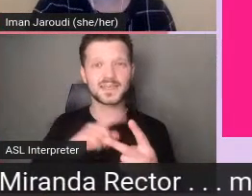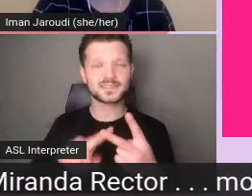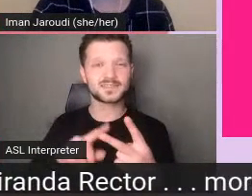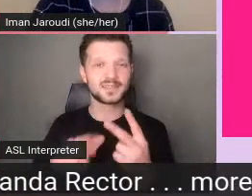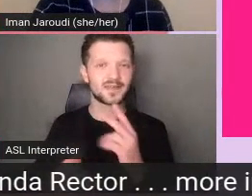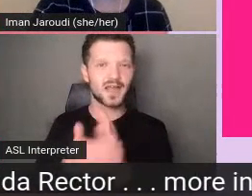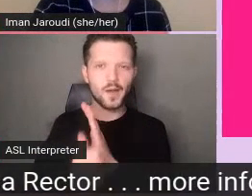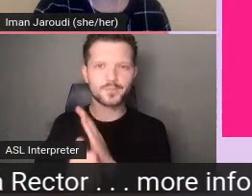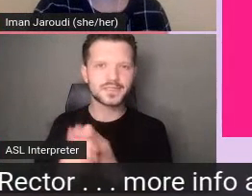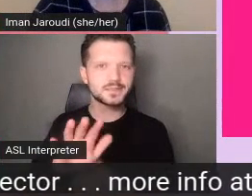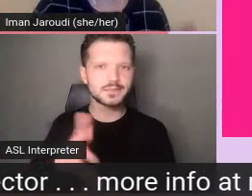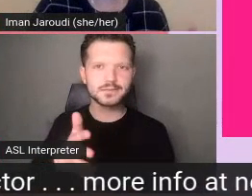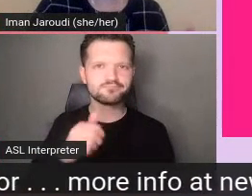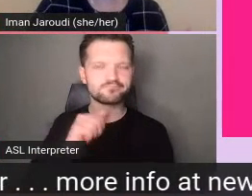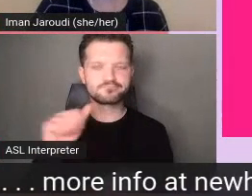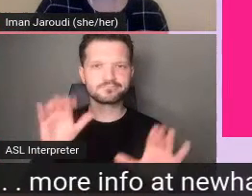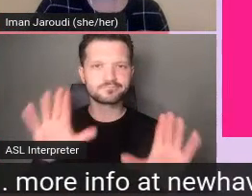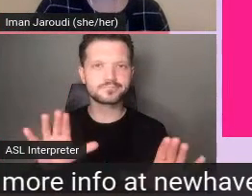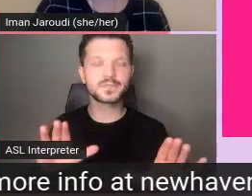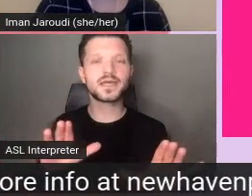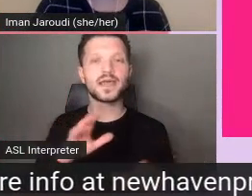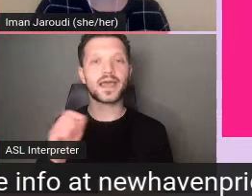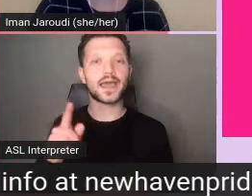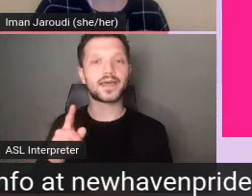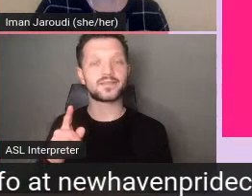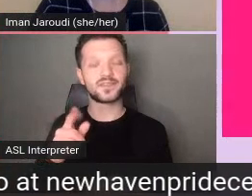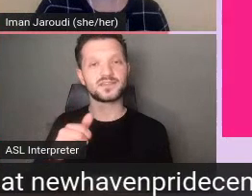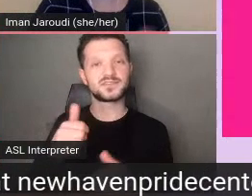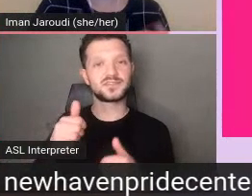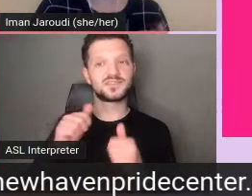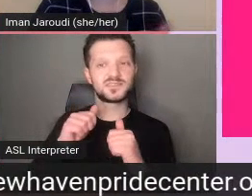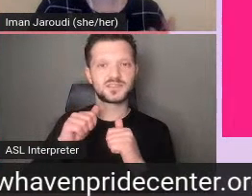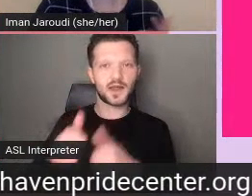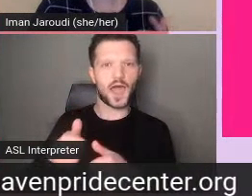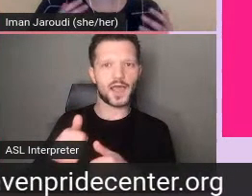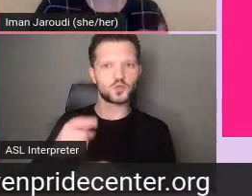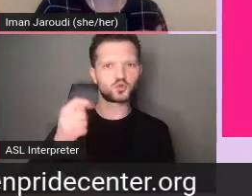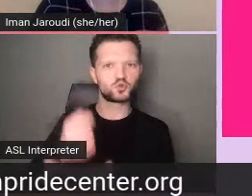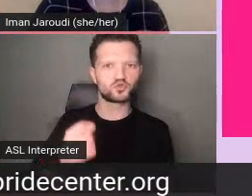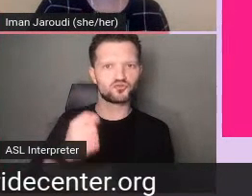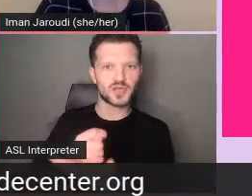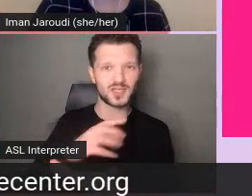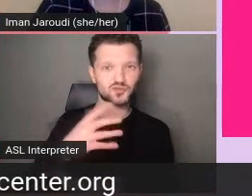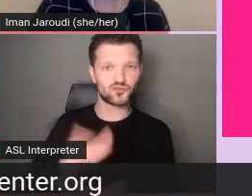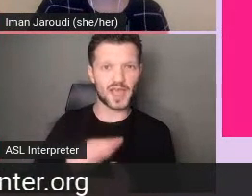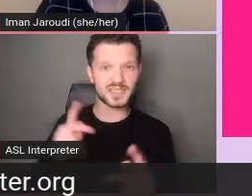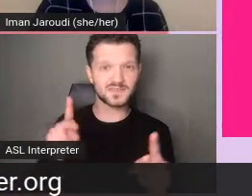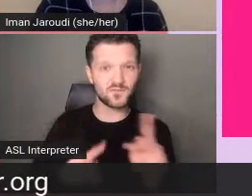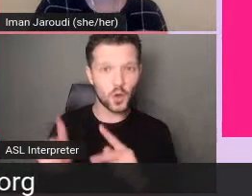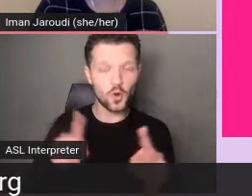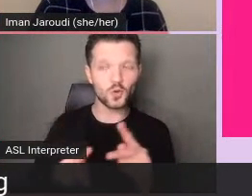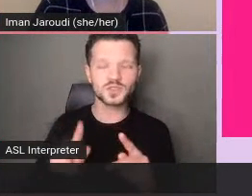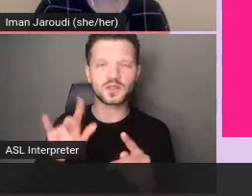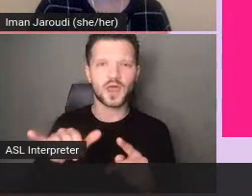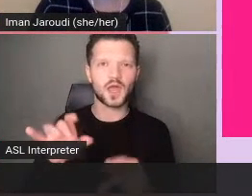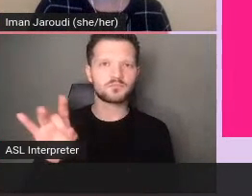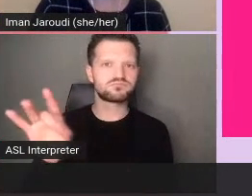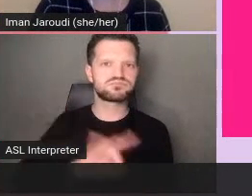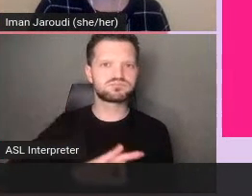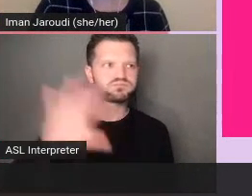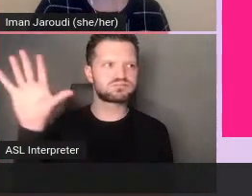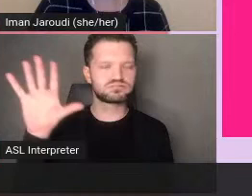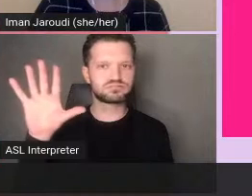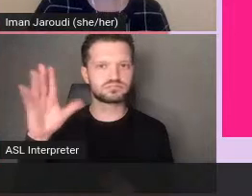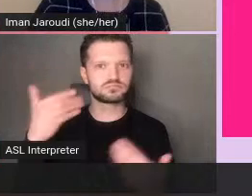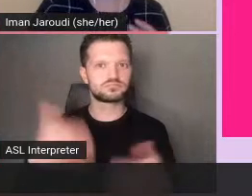The denial of treatment to trans folks, for instance, is a horrific yet strikingly common phenomenon in healthcare. And